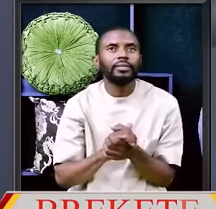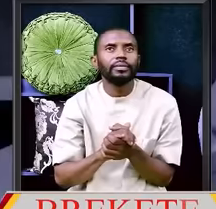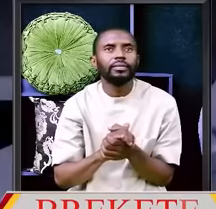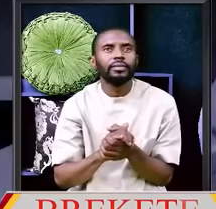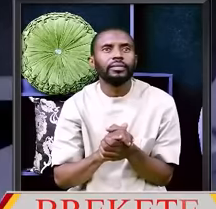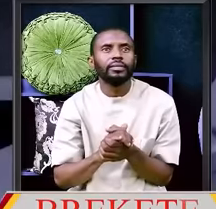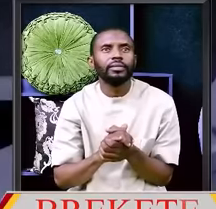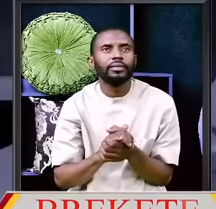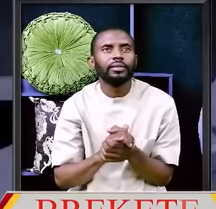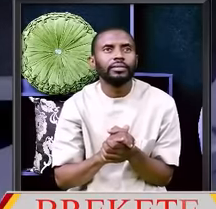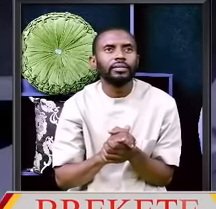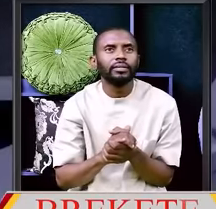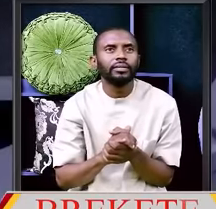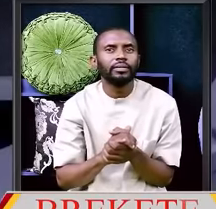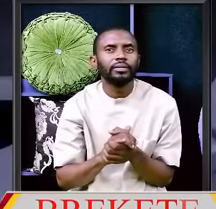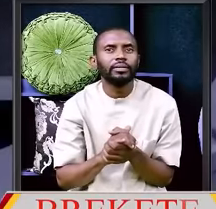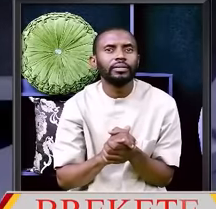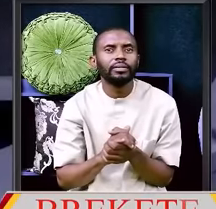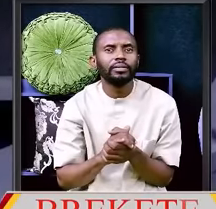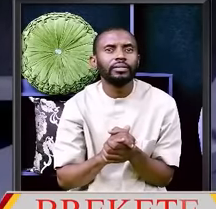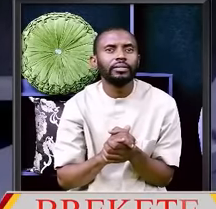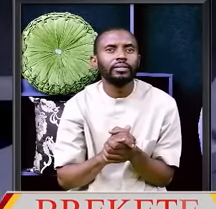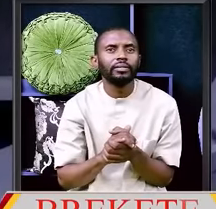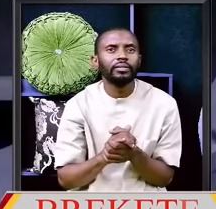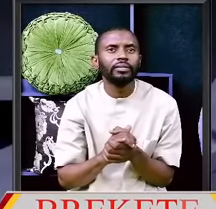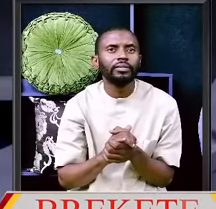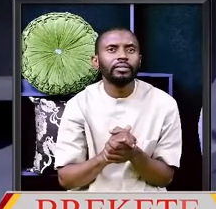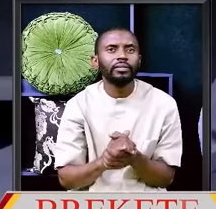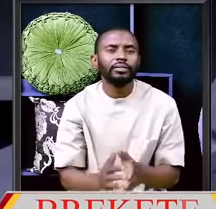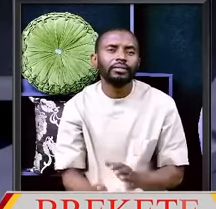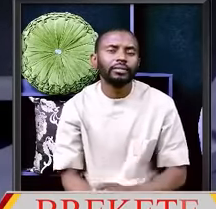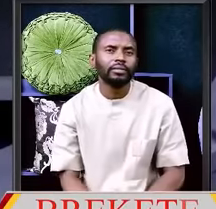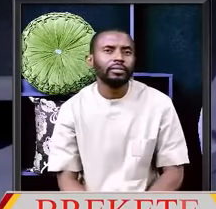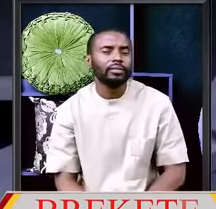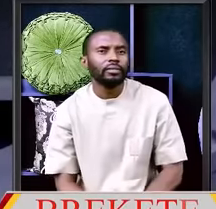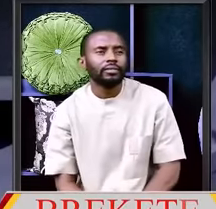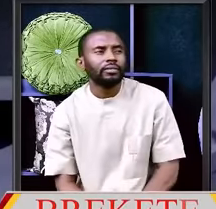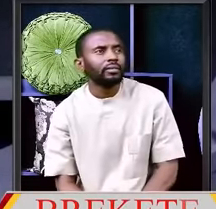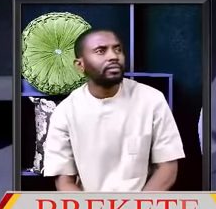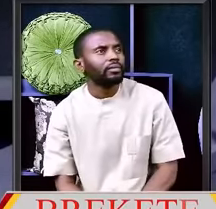go MTA, if they want the conversation for the telephone,